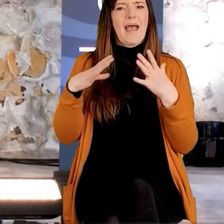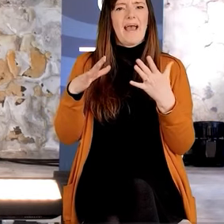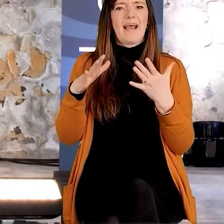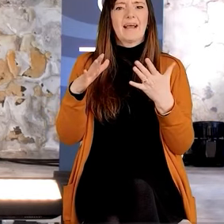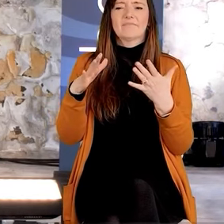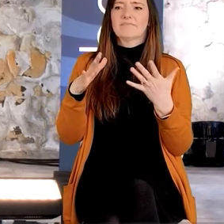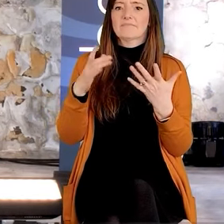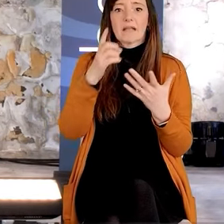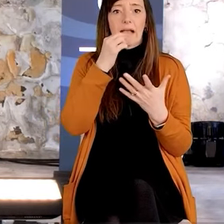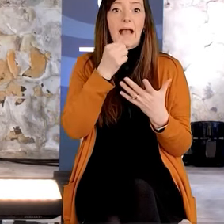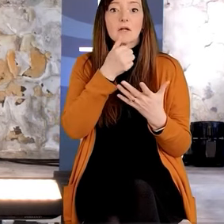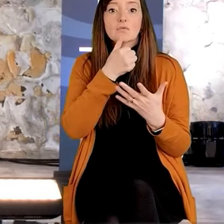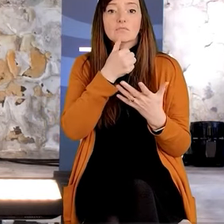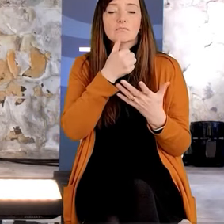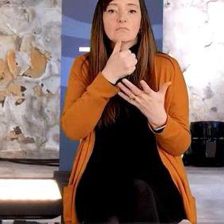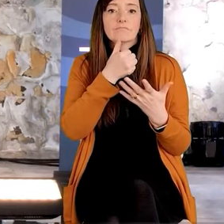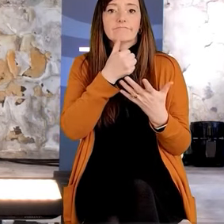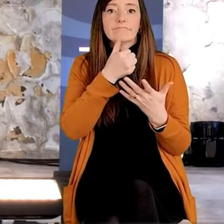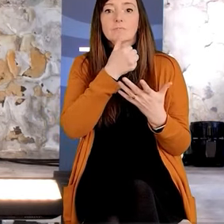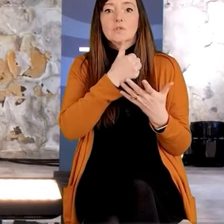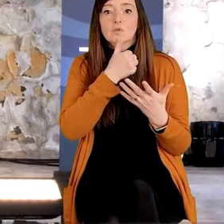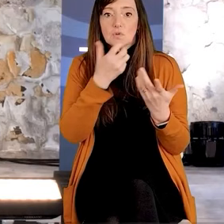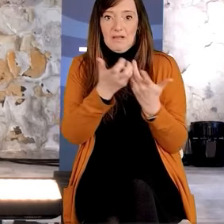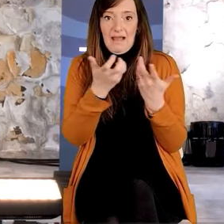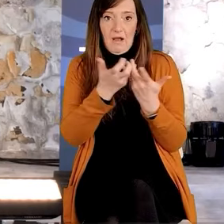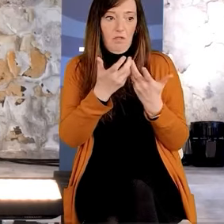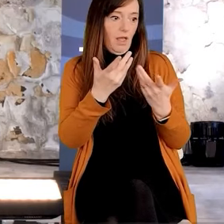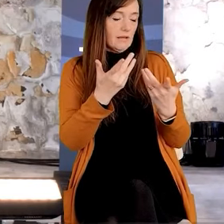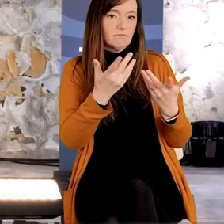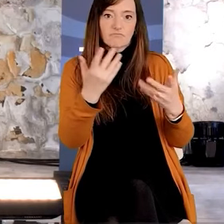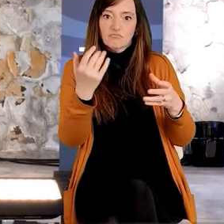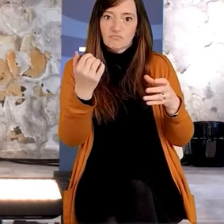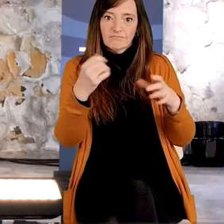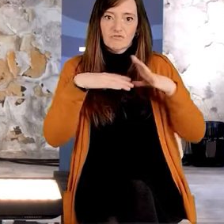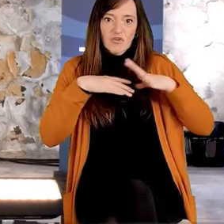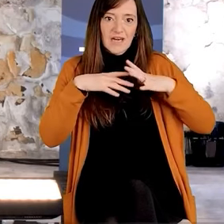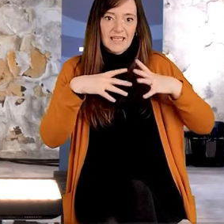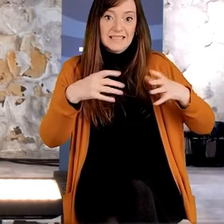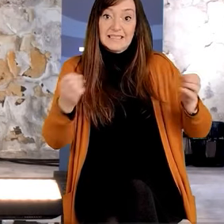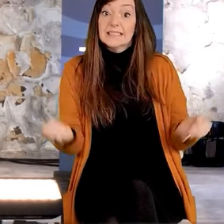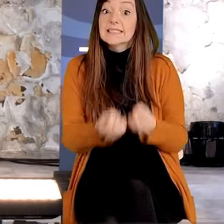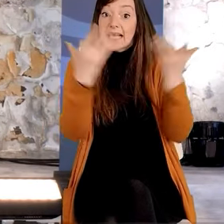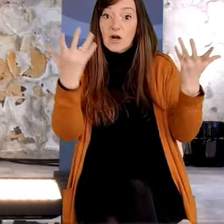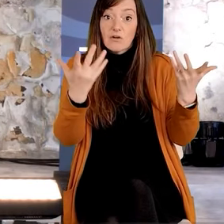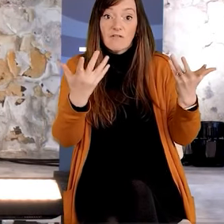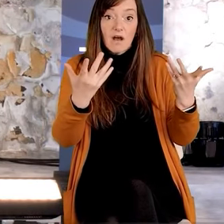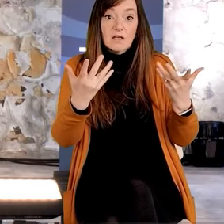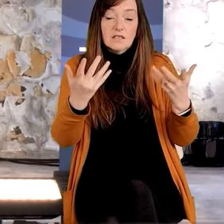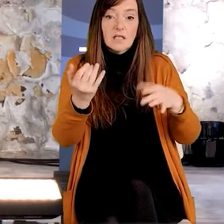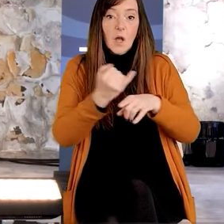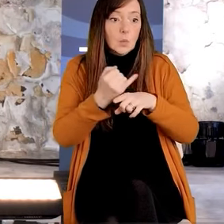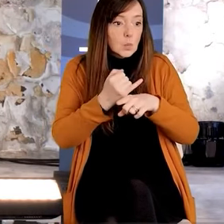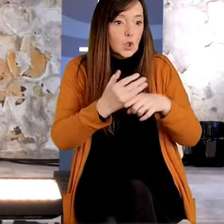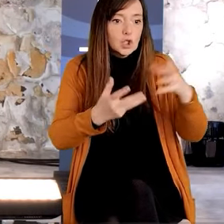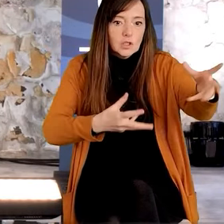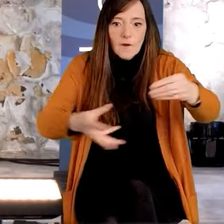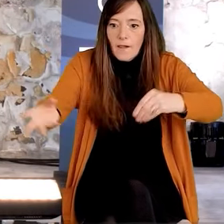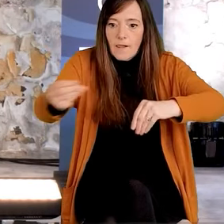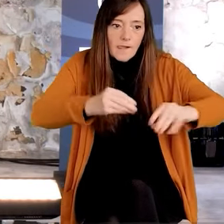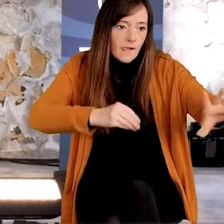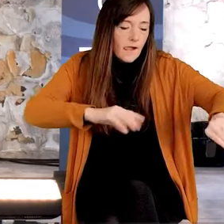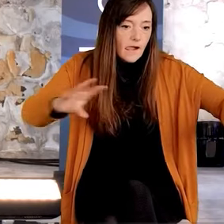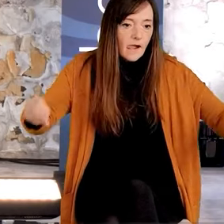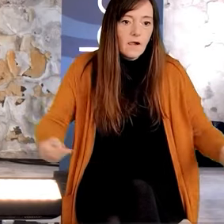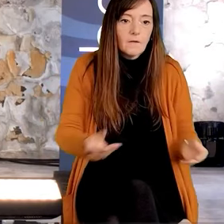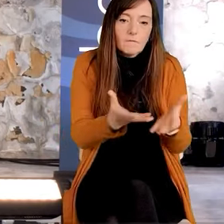means I prepare. Sometimes it's used of getting ready a sacrifice, getting the wood and everything all ready for an